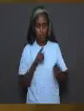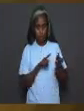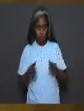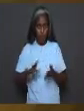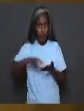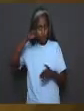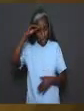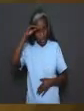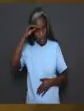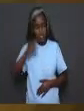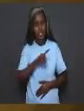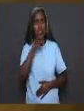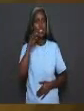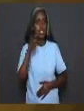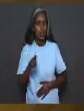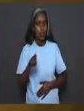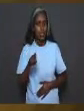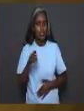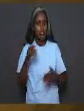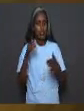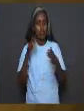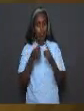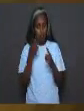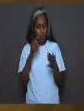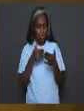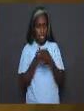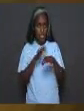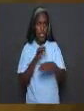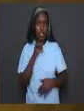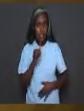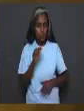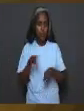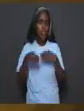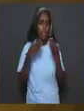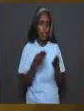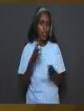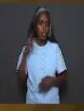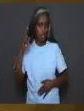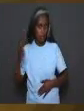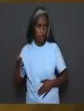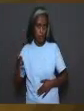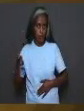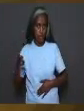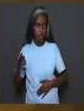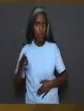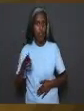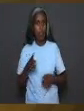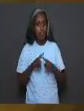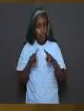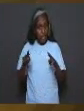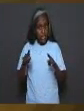also learned that equations for the asymptotes of a given hyperbola